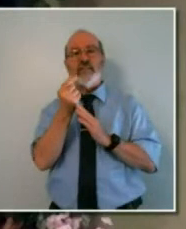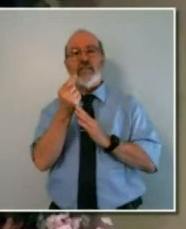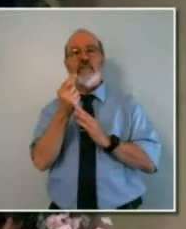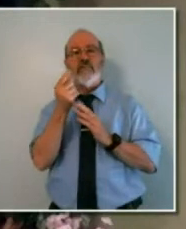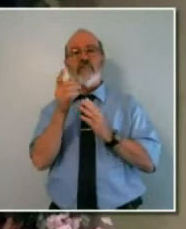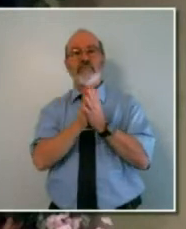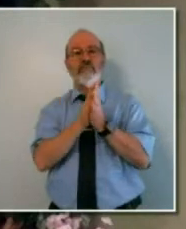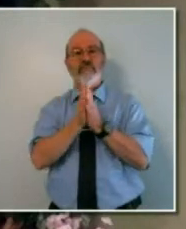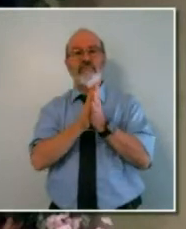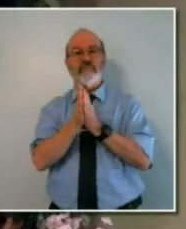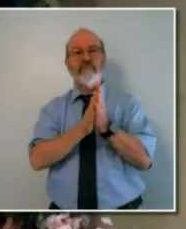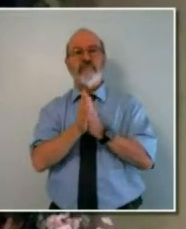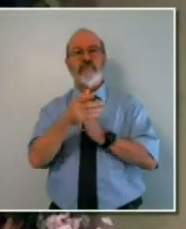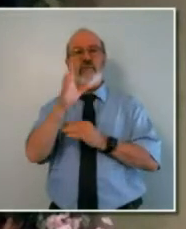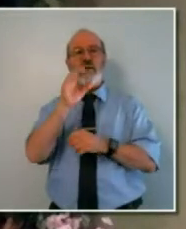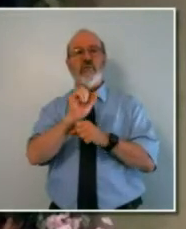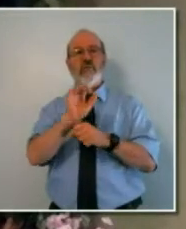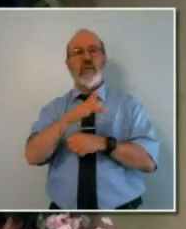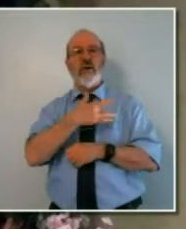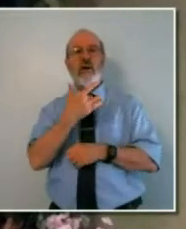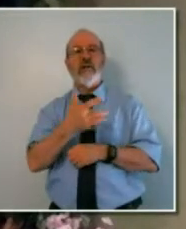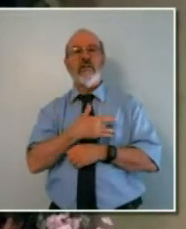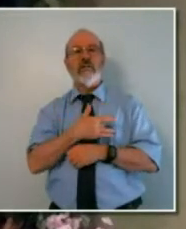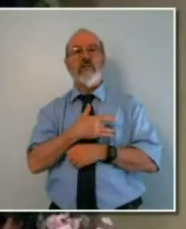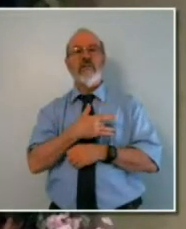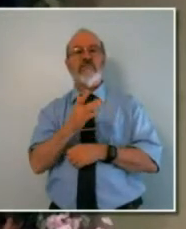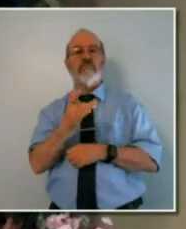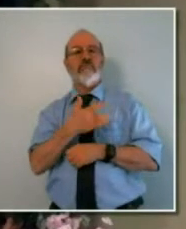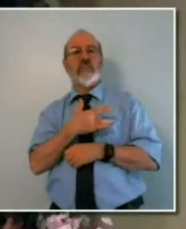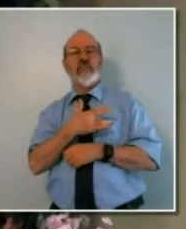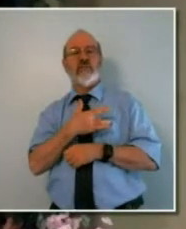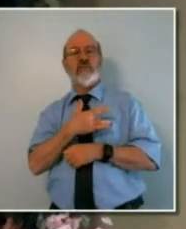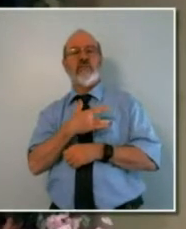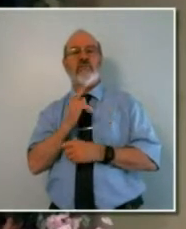to God working in our hearts and moving us toward